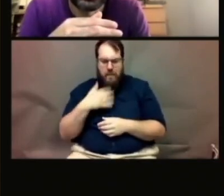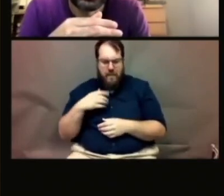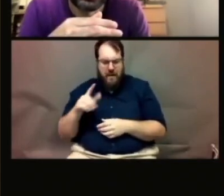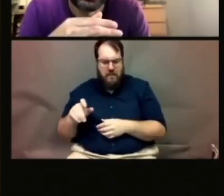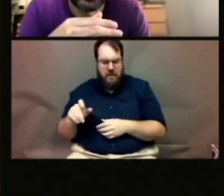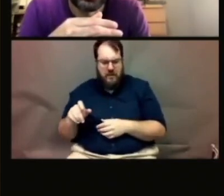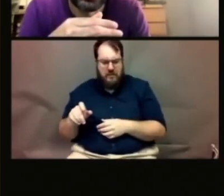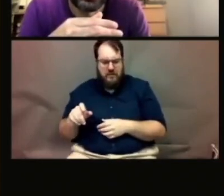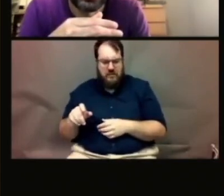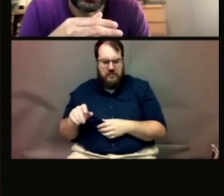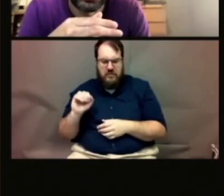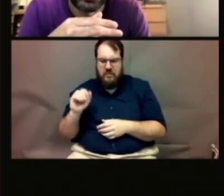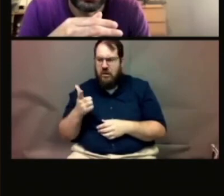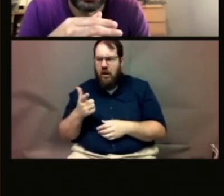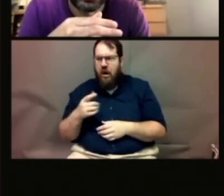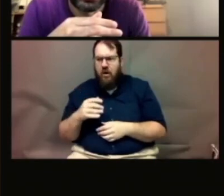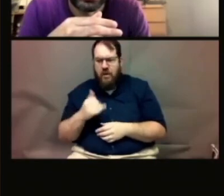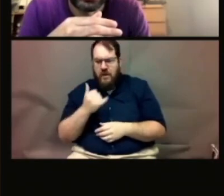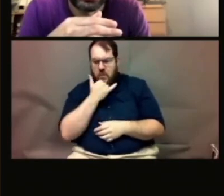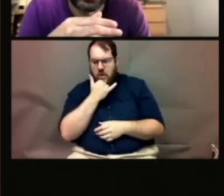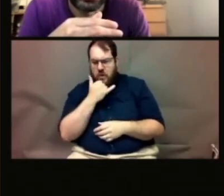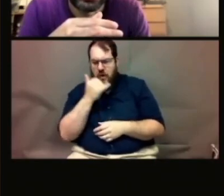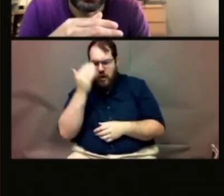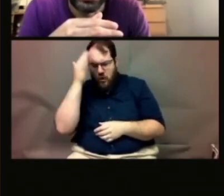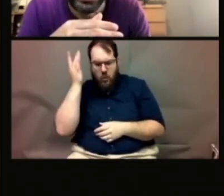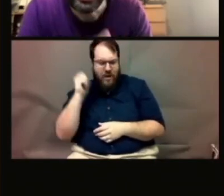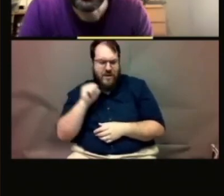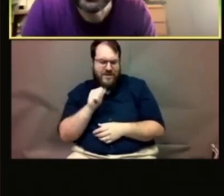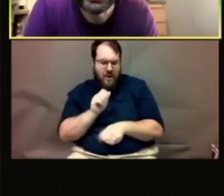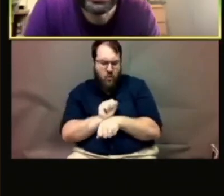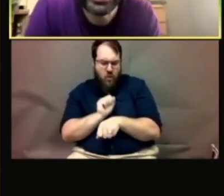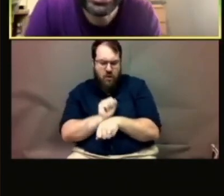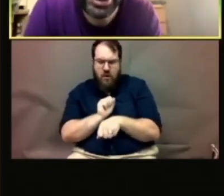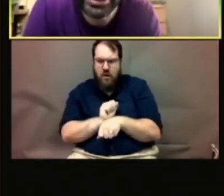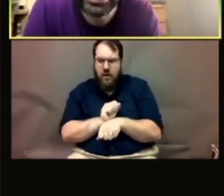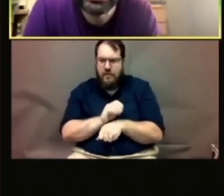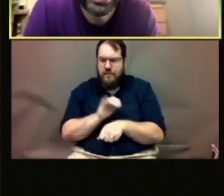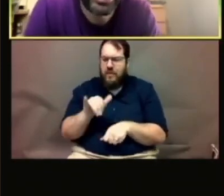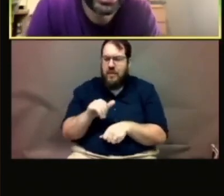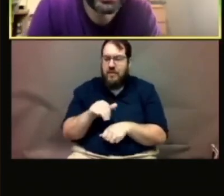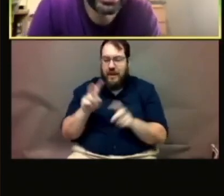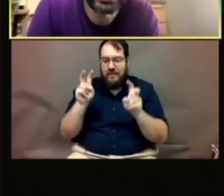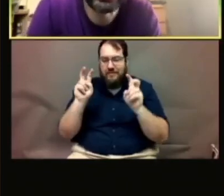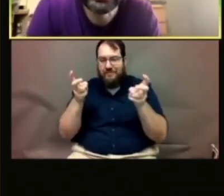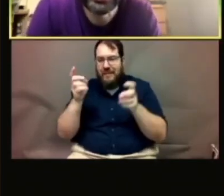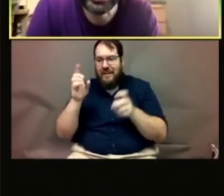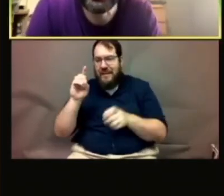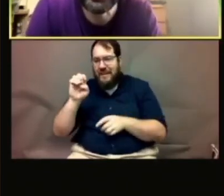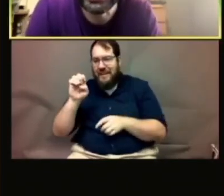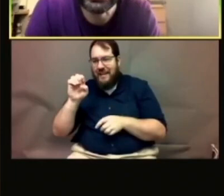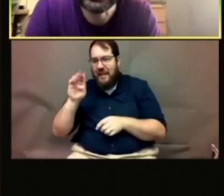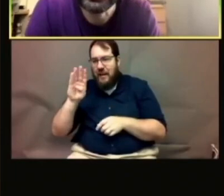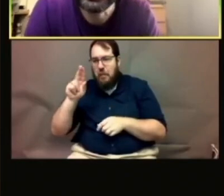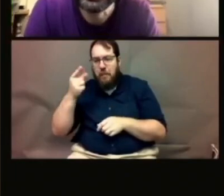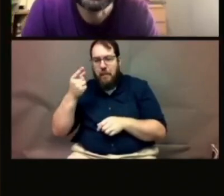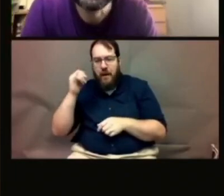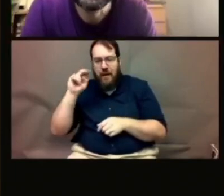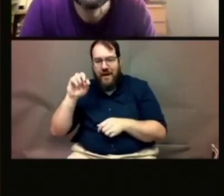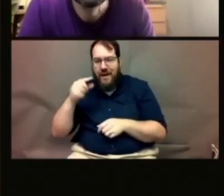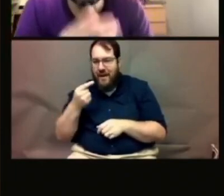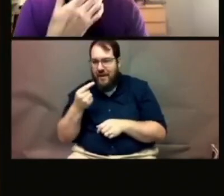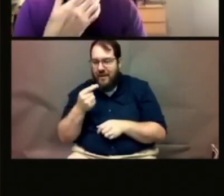I'm hitting all the earths, I think. I don't know what happened. Why isn't it working? Oh, this is called debugging. Everybody stay Right. calm. We're gonna fix it. I'm